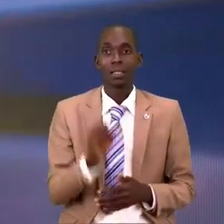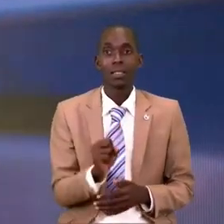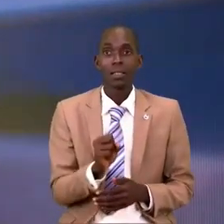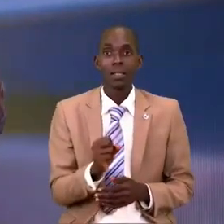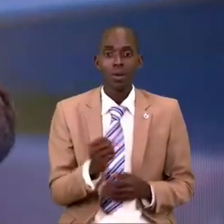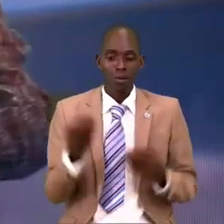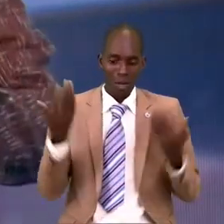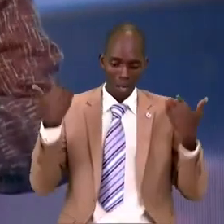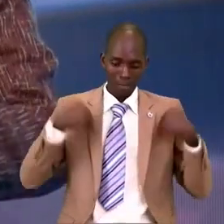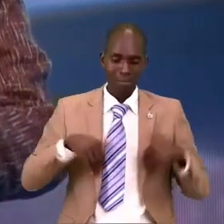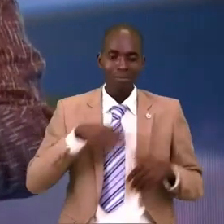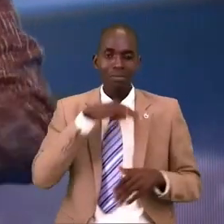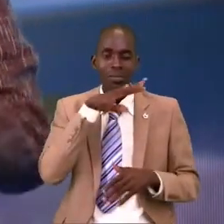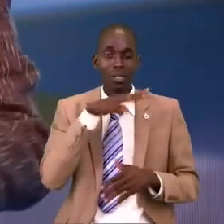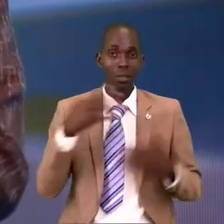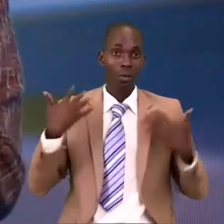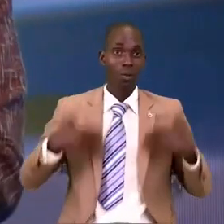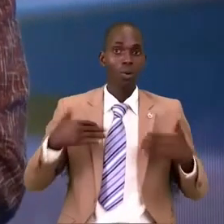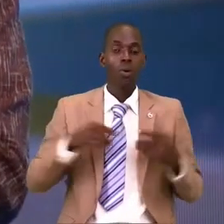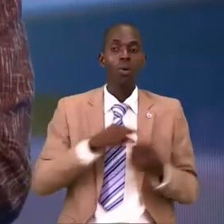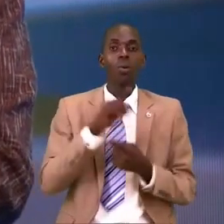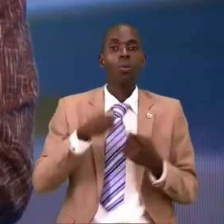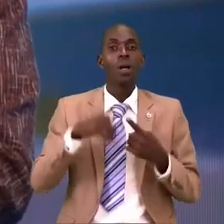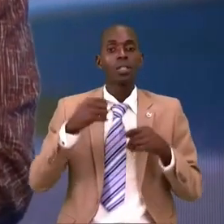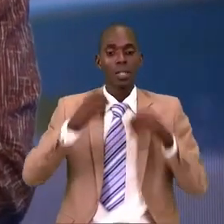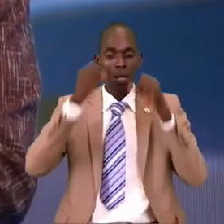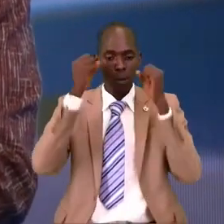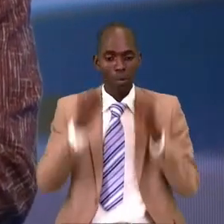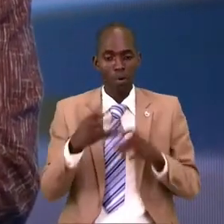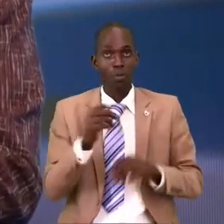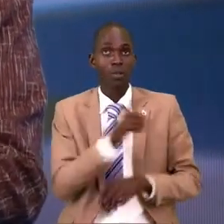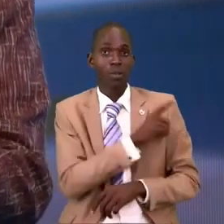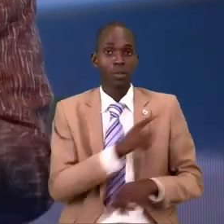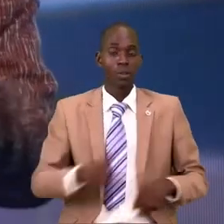healed, delivered totally.